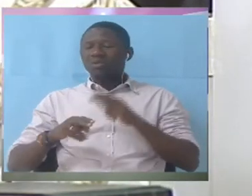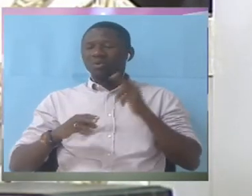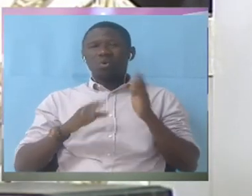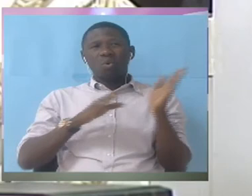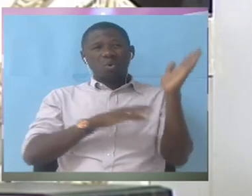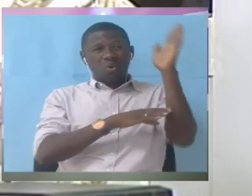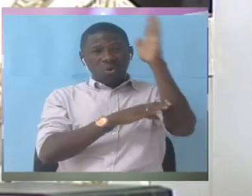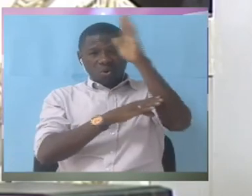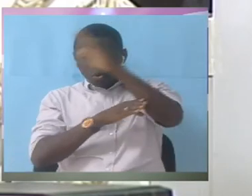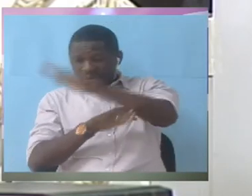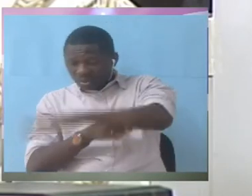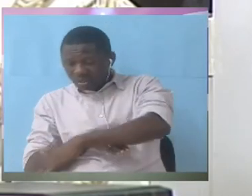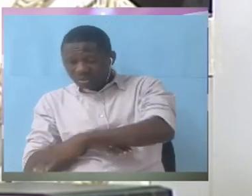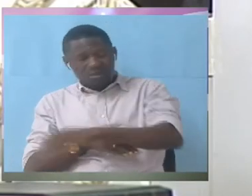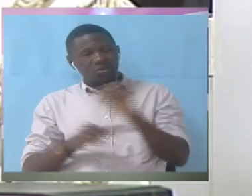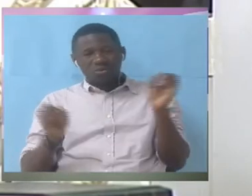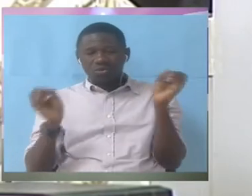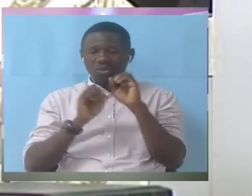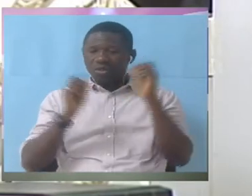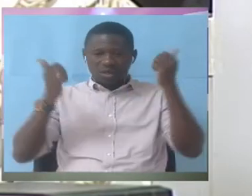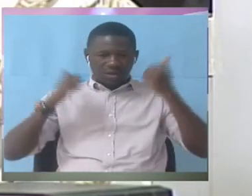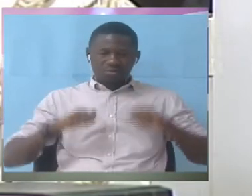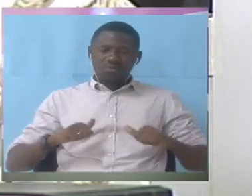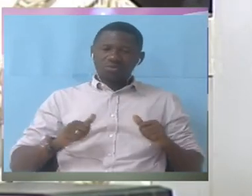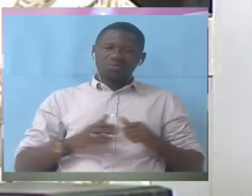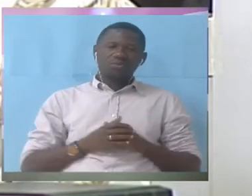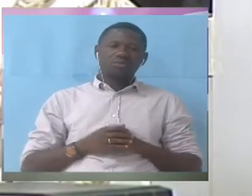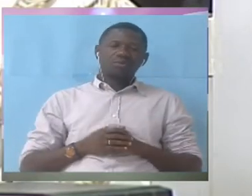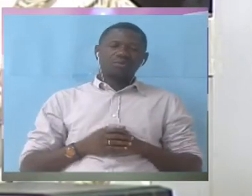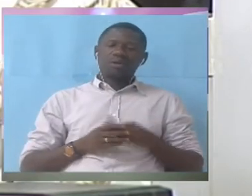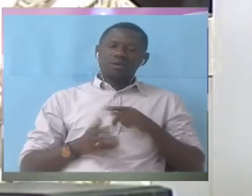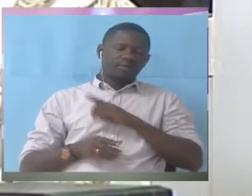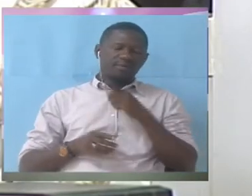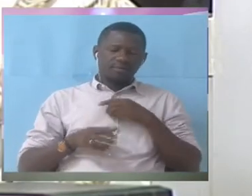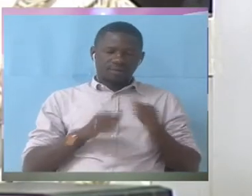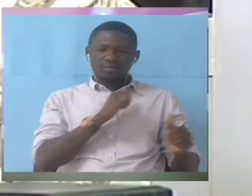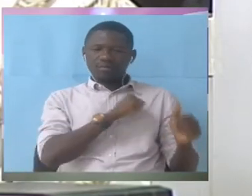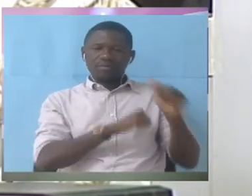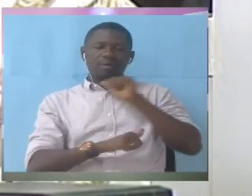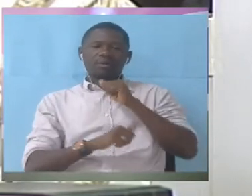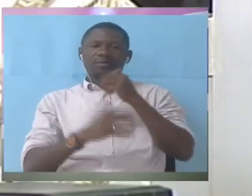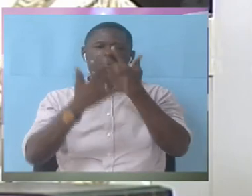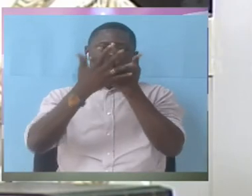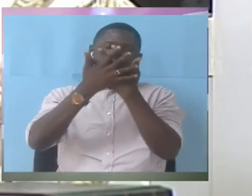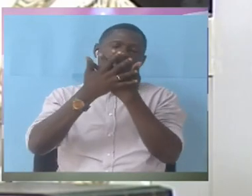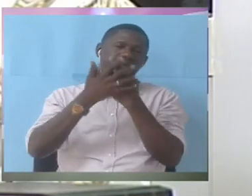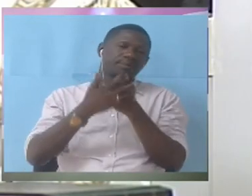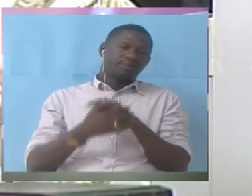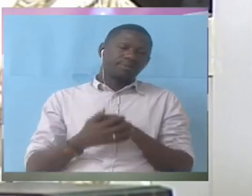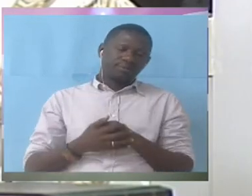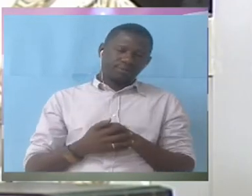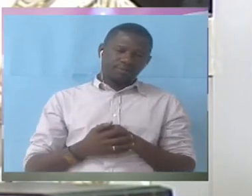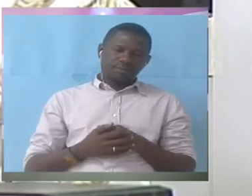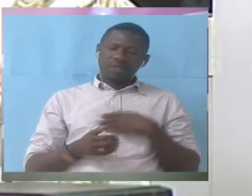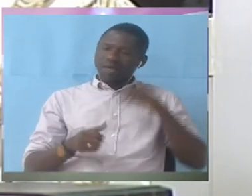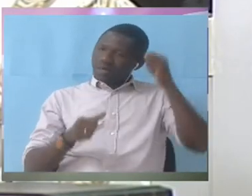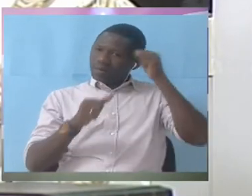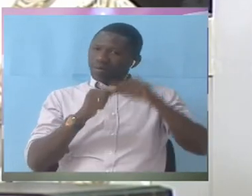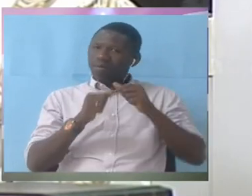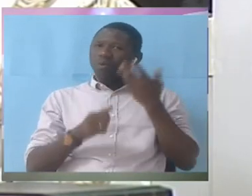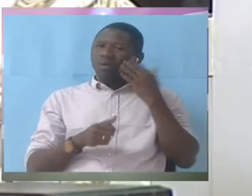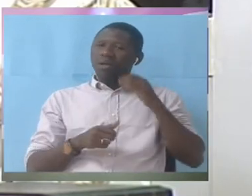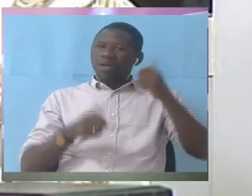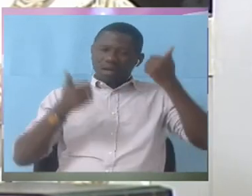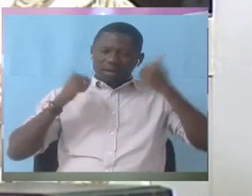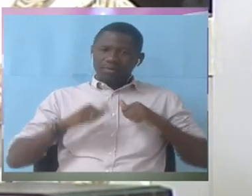dañu tok bës bi yeb dara du xew. Then we'll be taken back to the prison. Bu ko défé ñu délo waat ñu ci kasoba. And I remember when it happened three times,